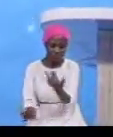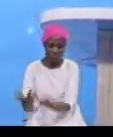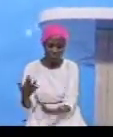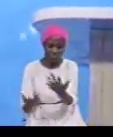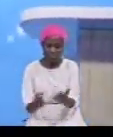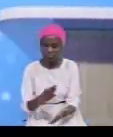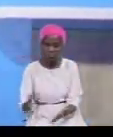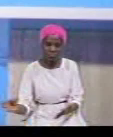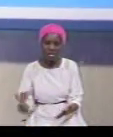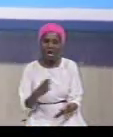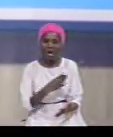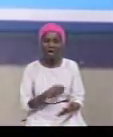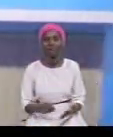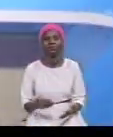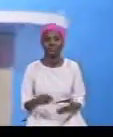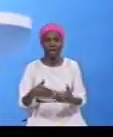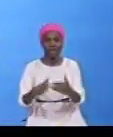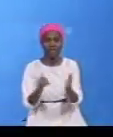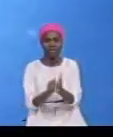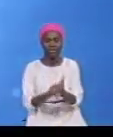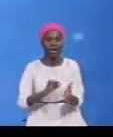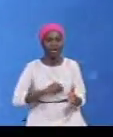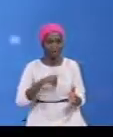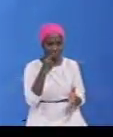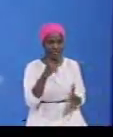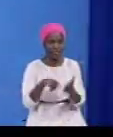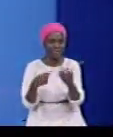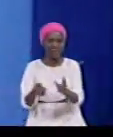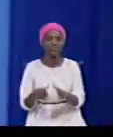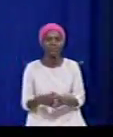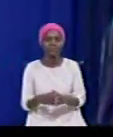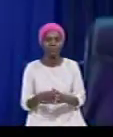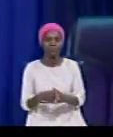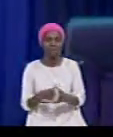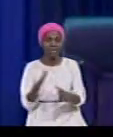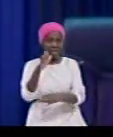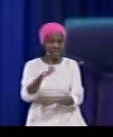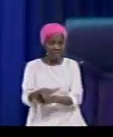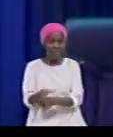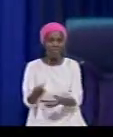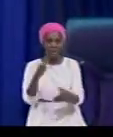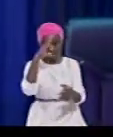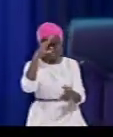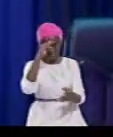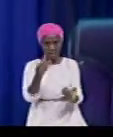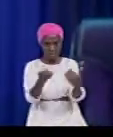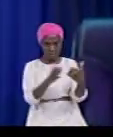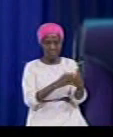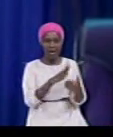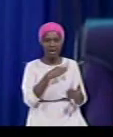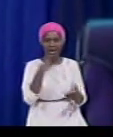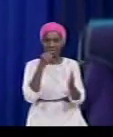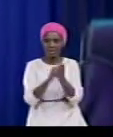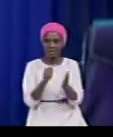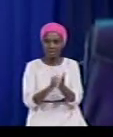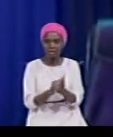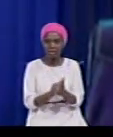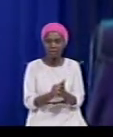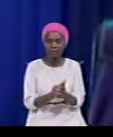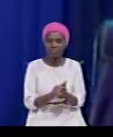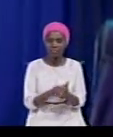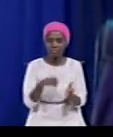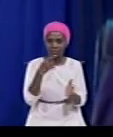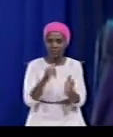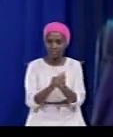bought them, I'll tell you what happened. And then he came in the evening and he said, you know, and he